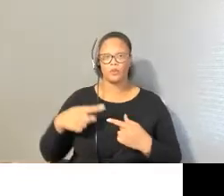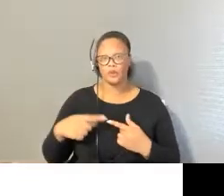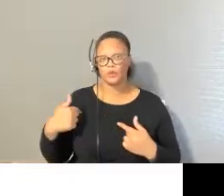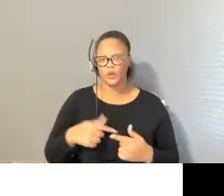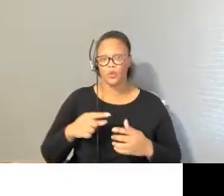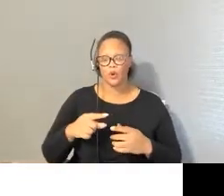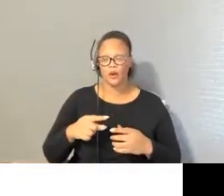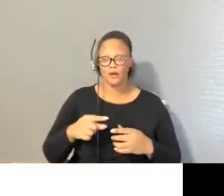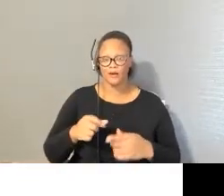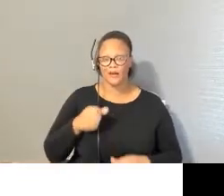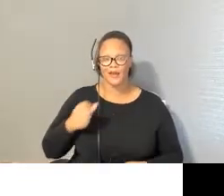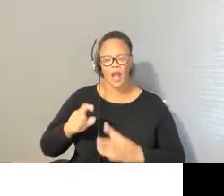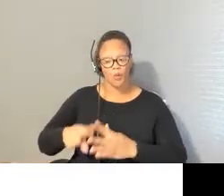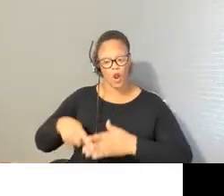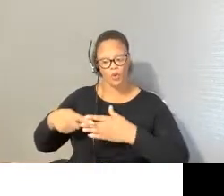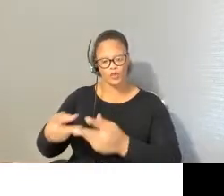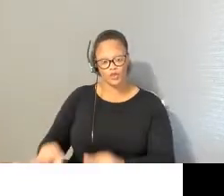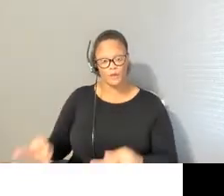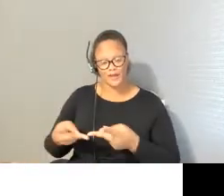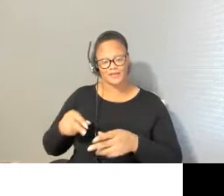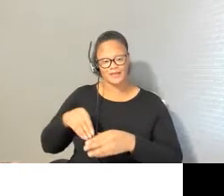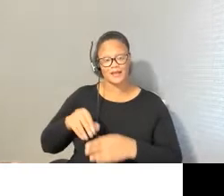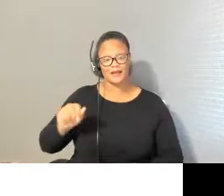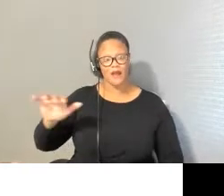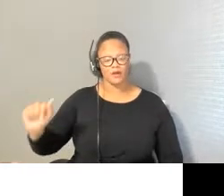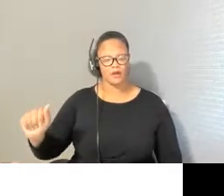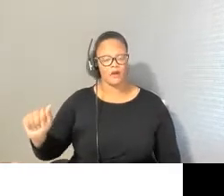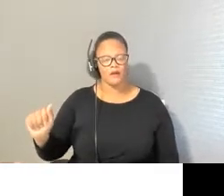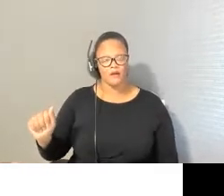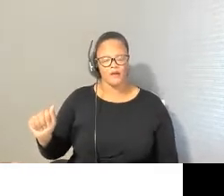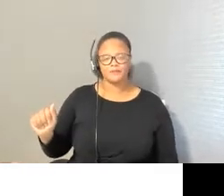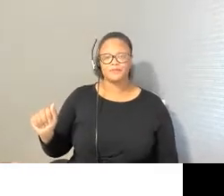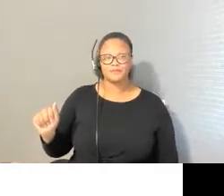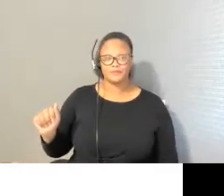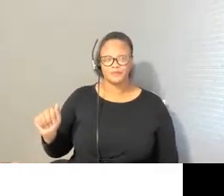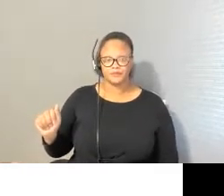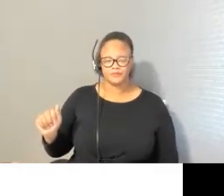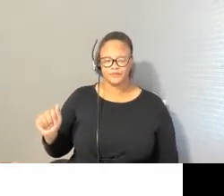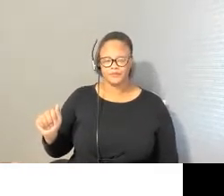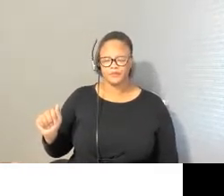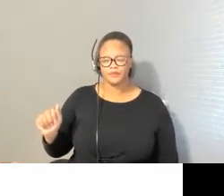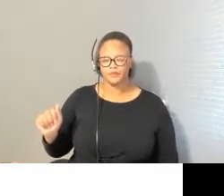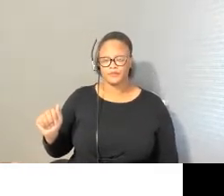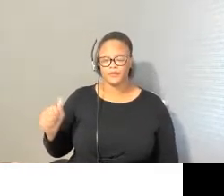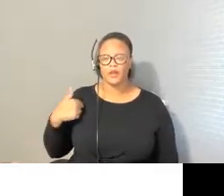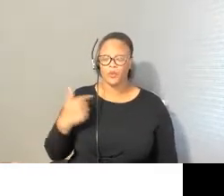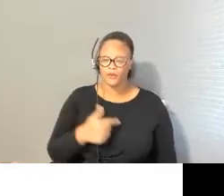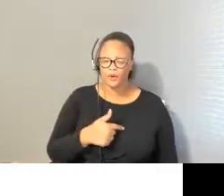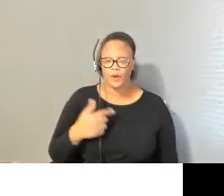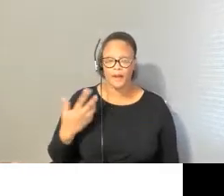original places in Africa and everybody's, and when they were agriculture, I mean,